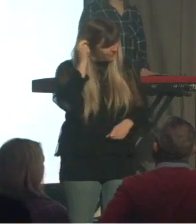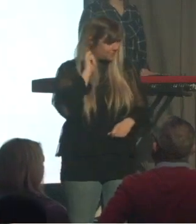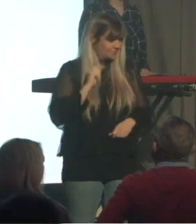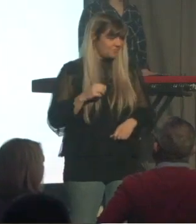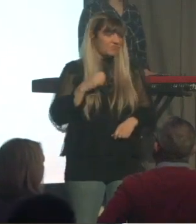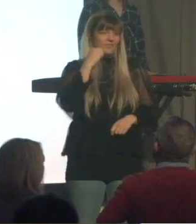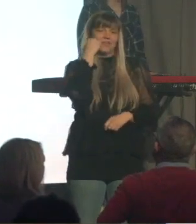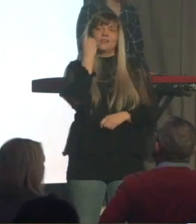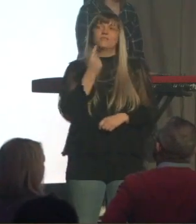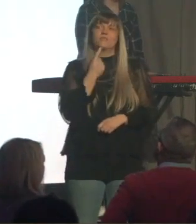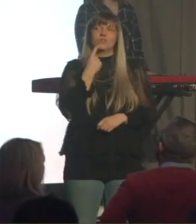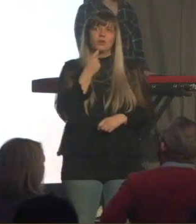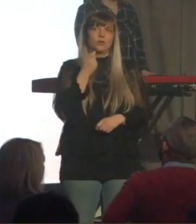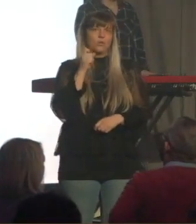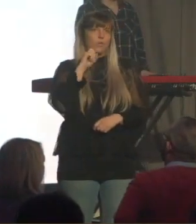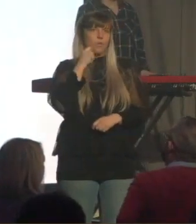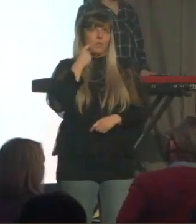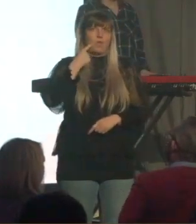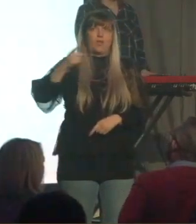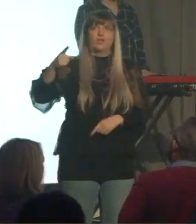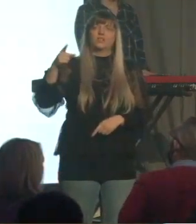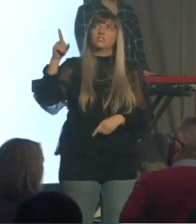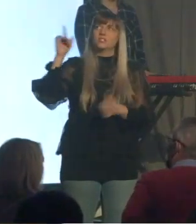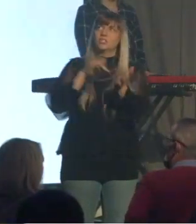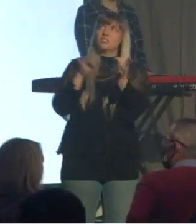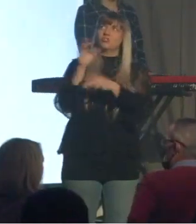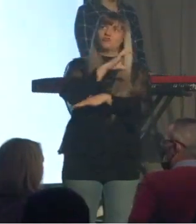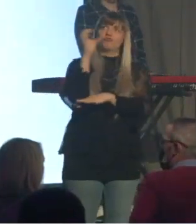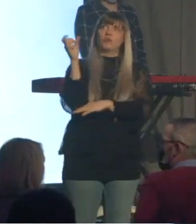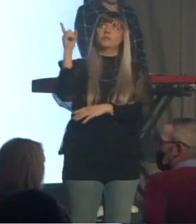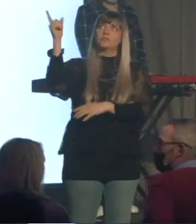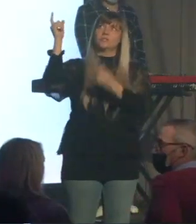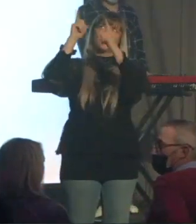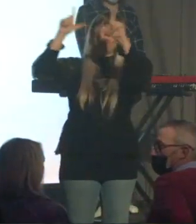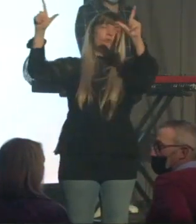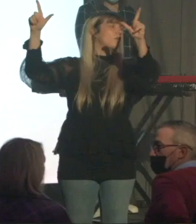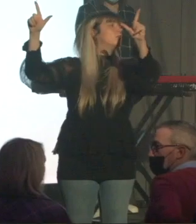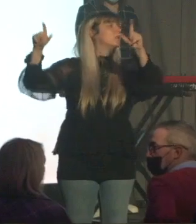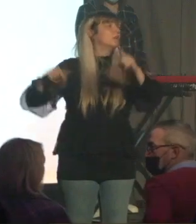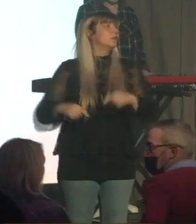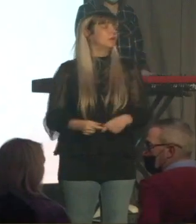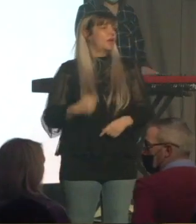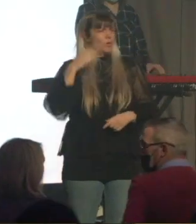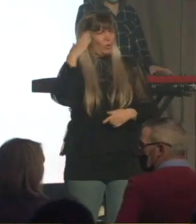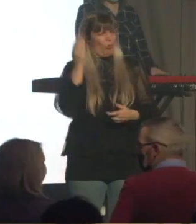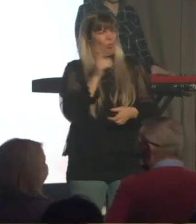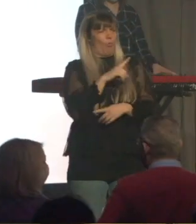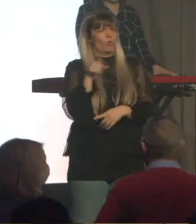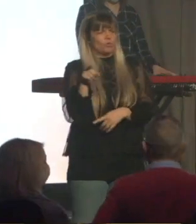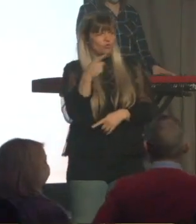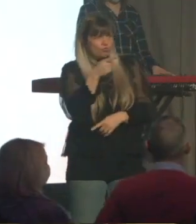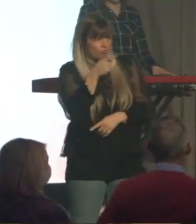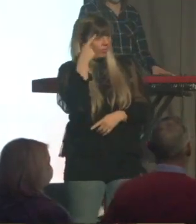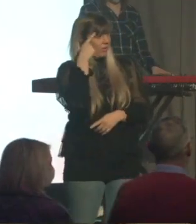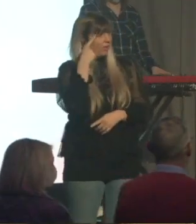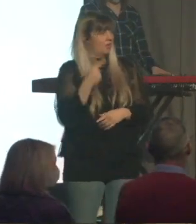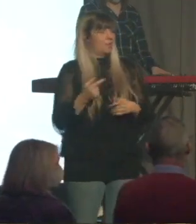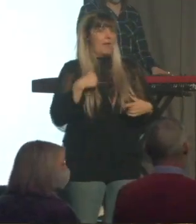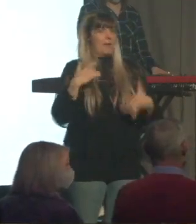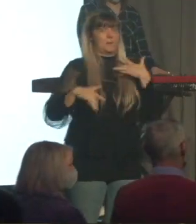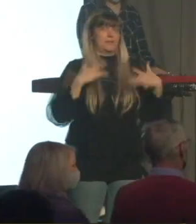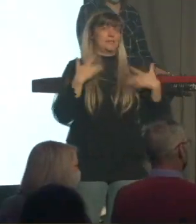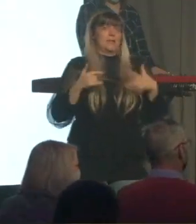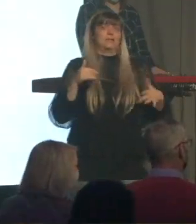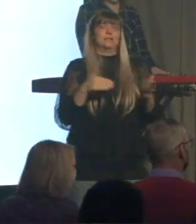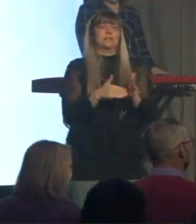every tongue shall declare that Jesus Christ is Lord. I don't know about you, but I'm so excited for that day where everybody else